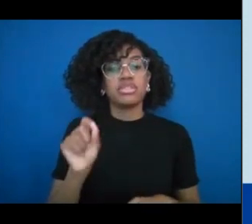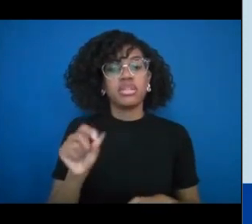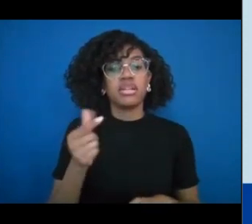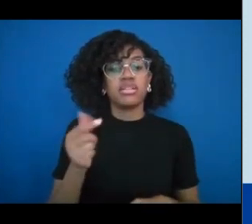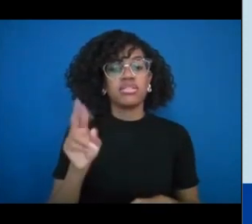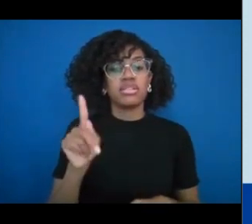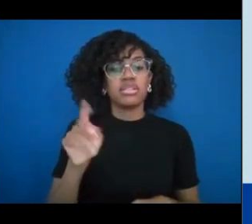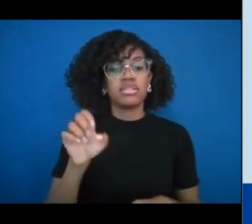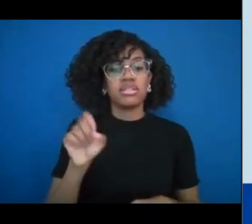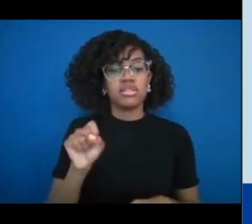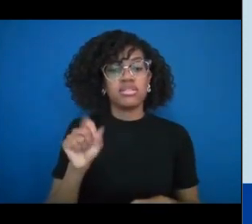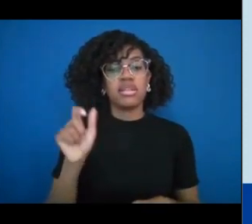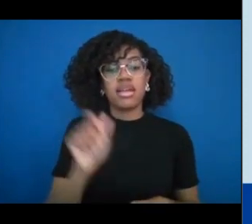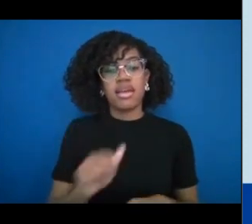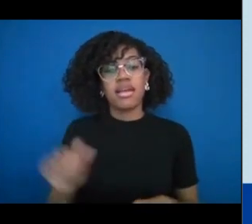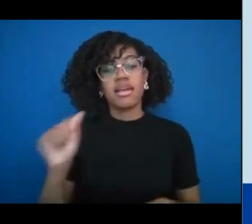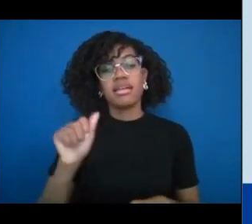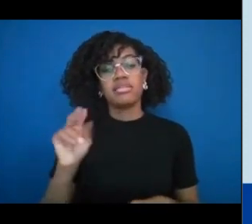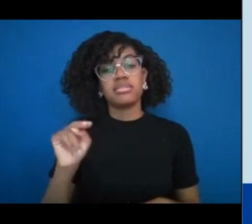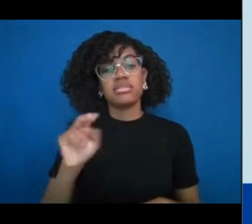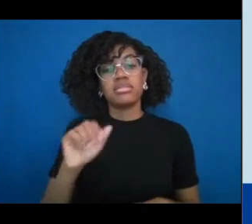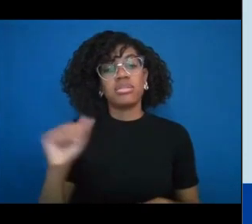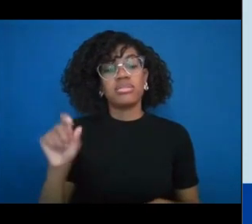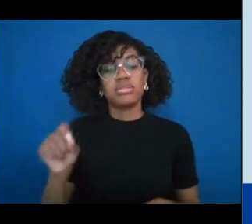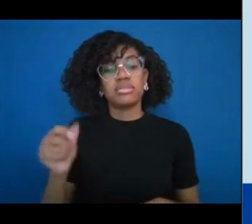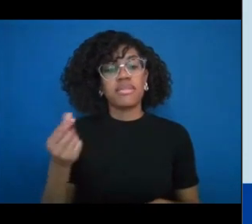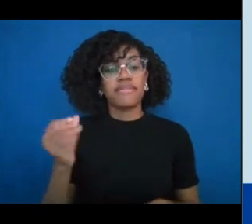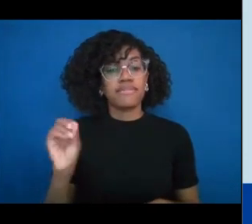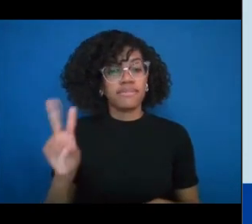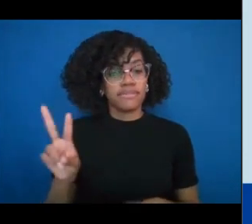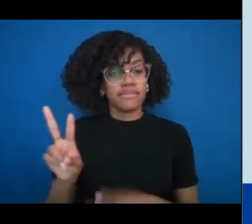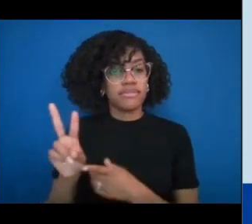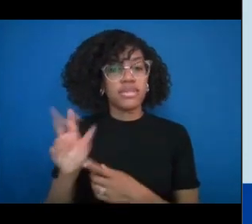sg.grants@noaa.gov. They don't get submitted through grants. They